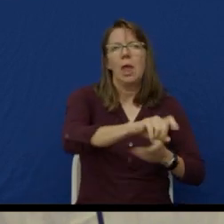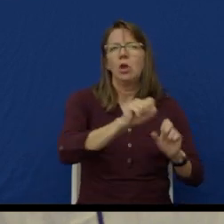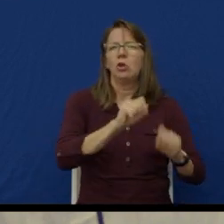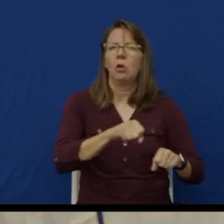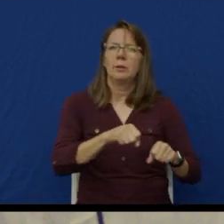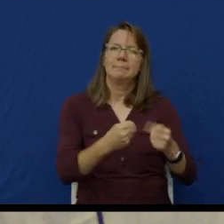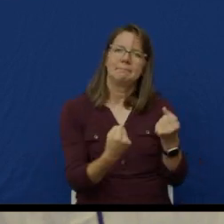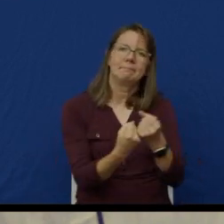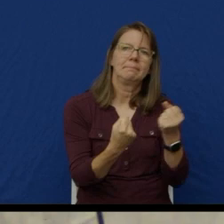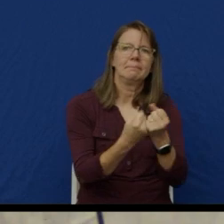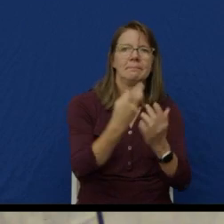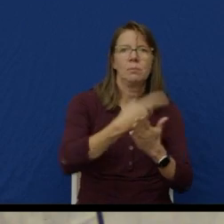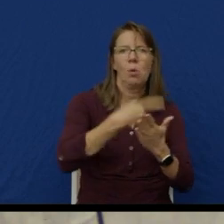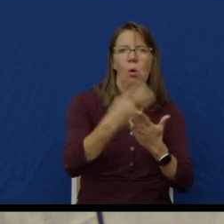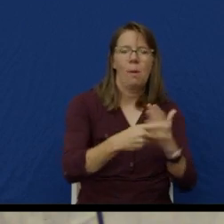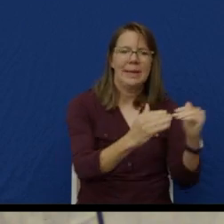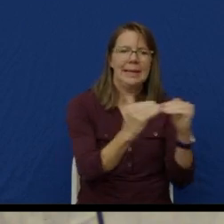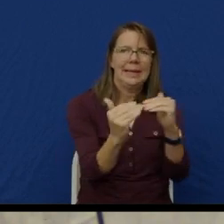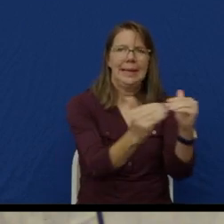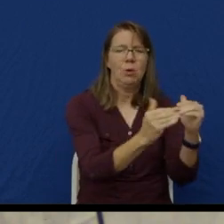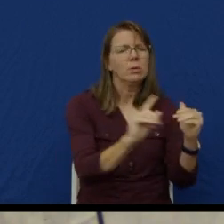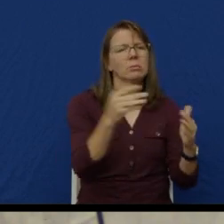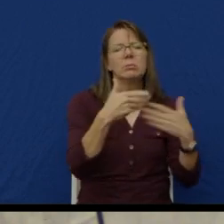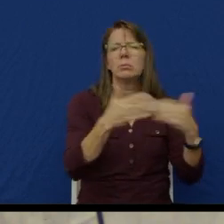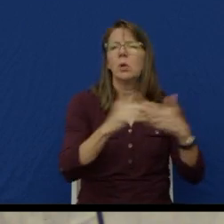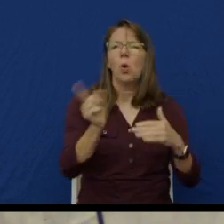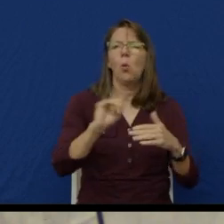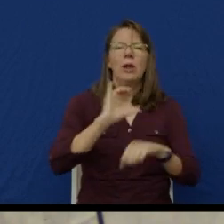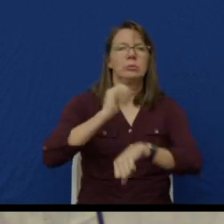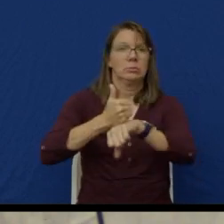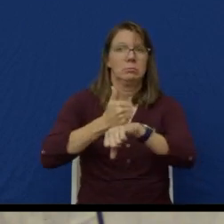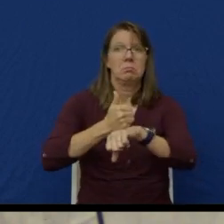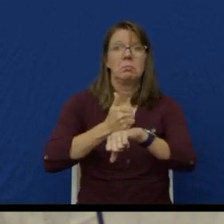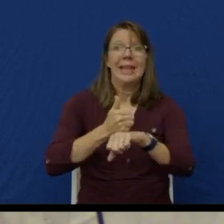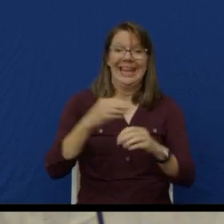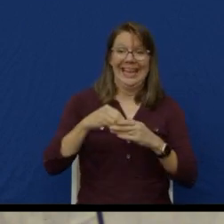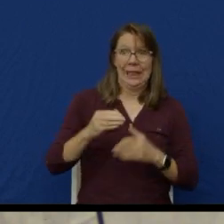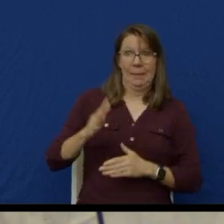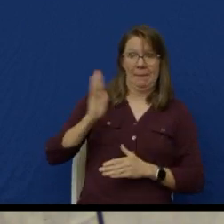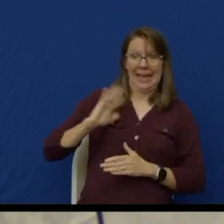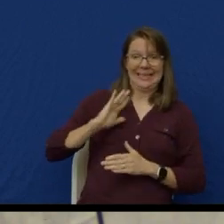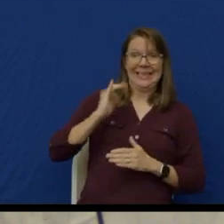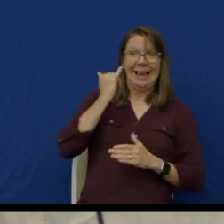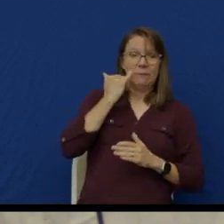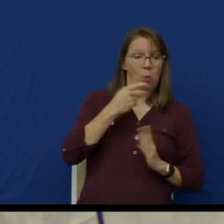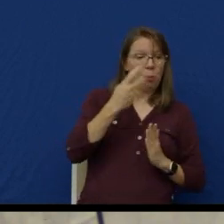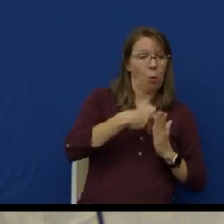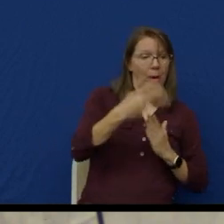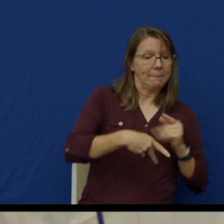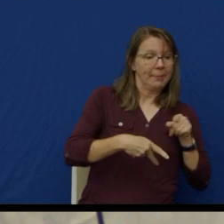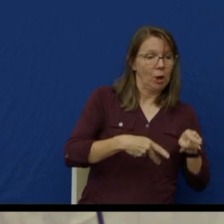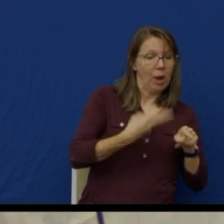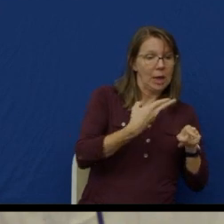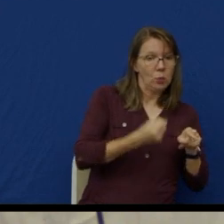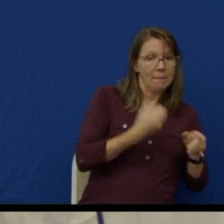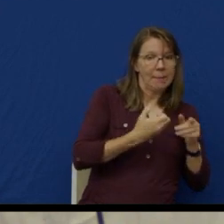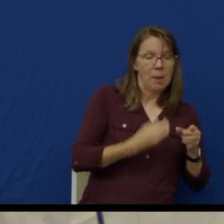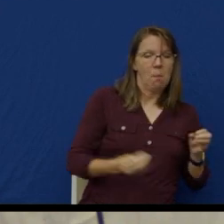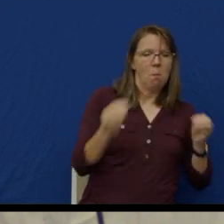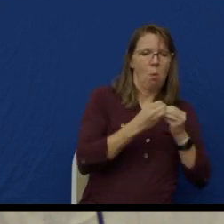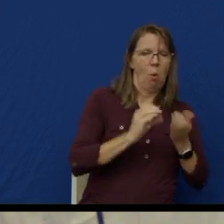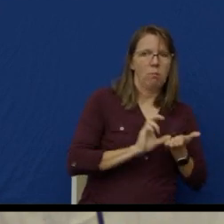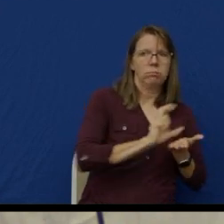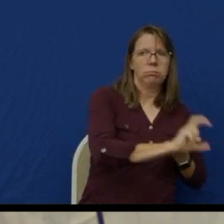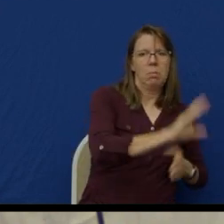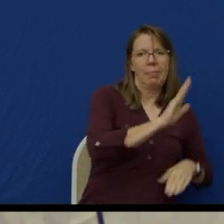equally regardless of where they're housed. So in the past, a welding program at a high school could be funded differently than one at an ATC or a